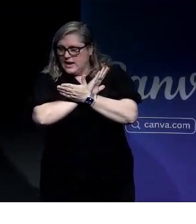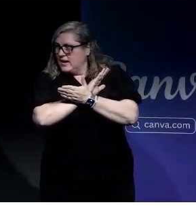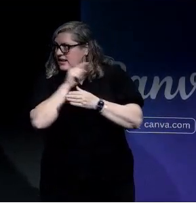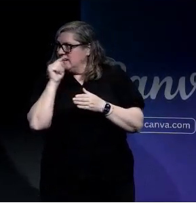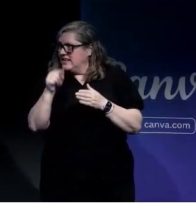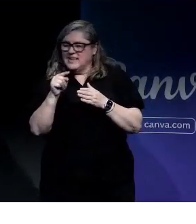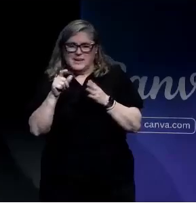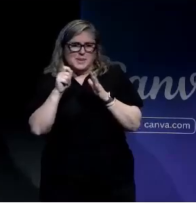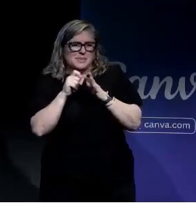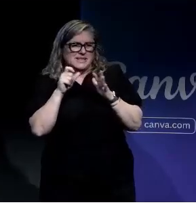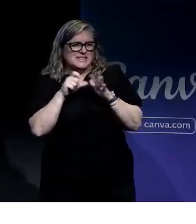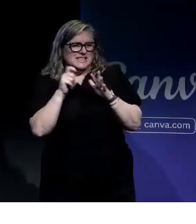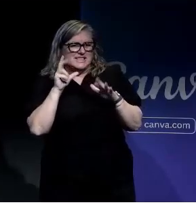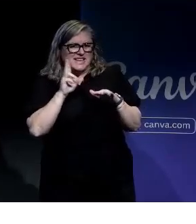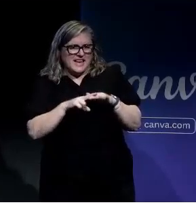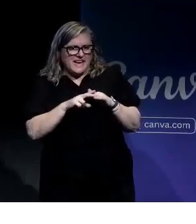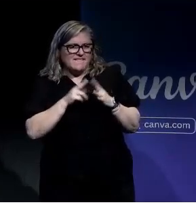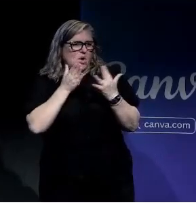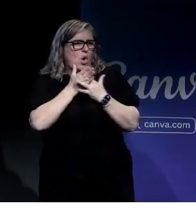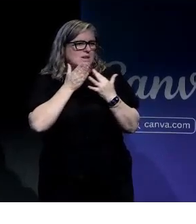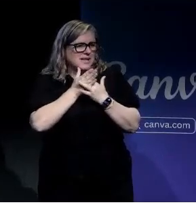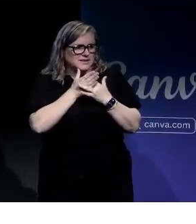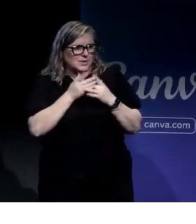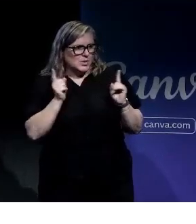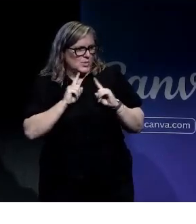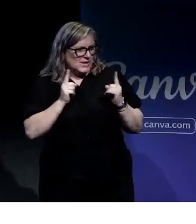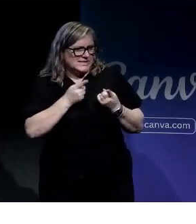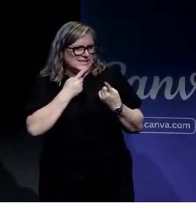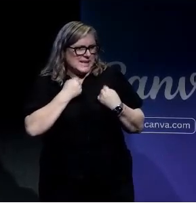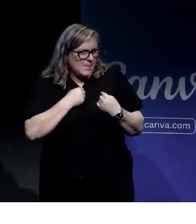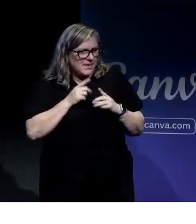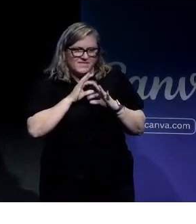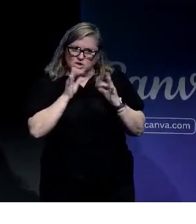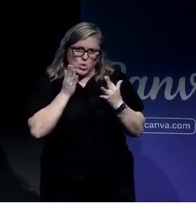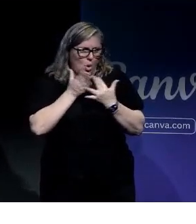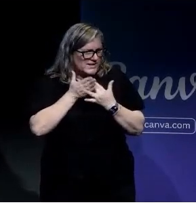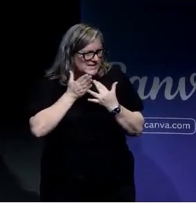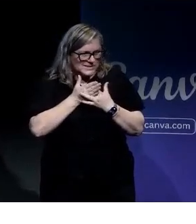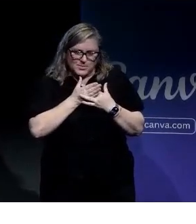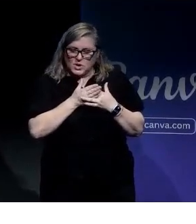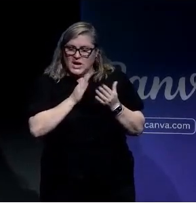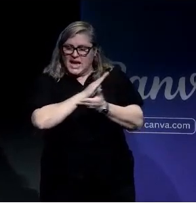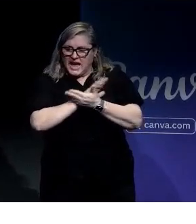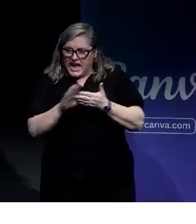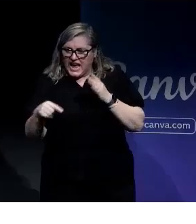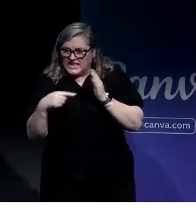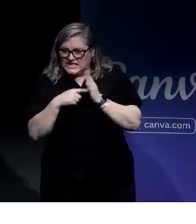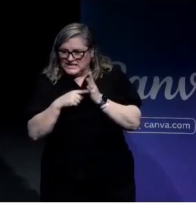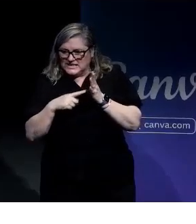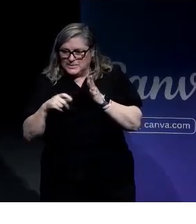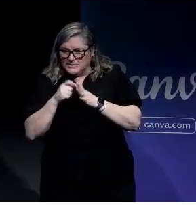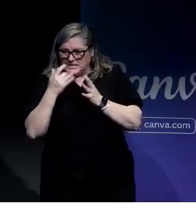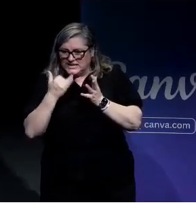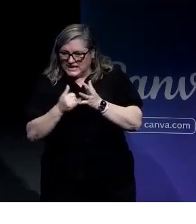is in PDF, just for accessibility purposes, please tell me if it's not accessible, is